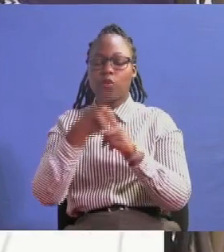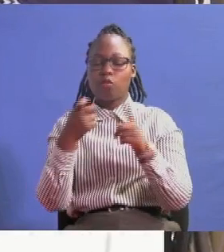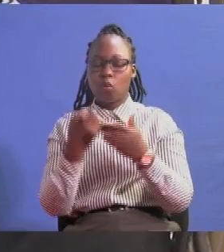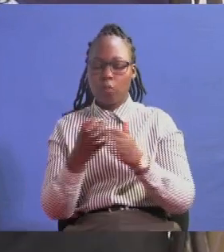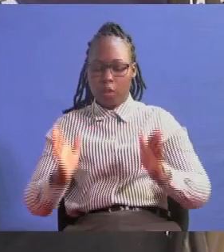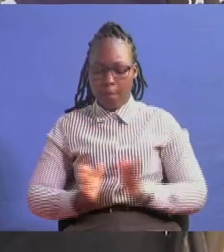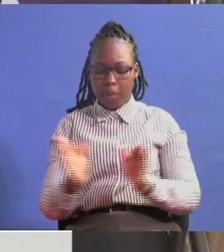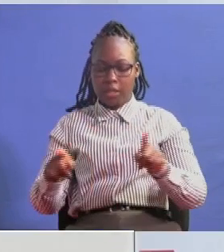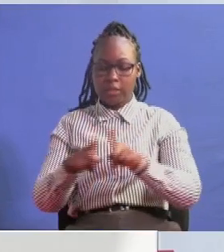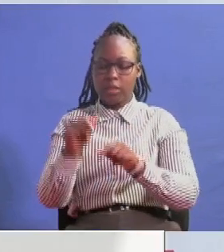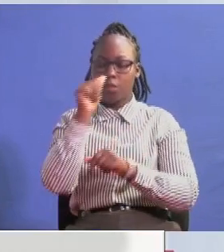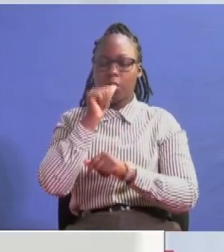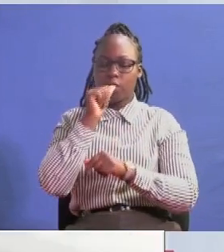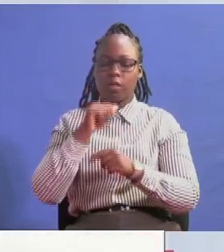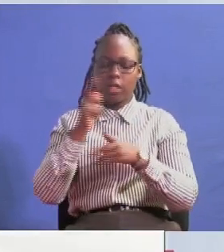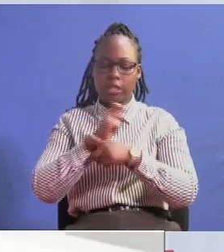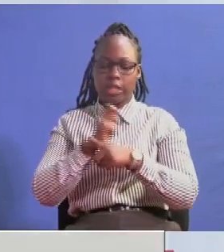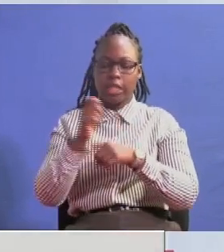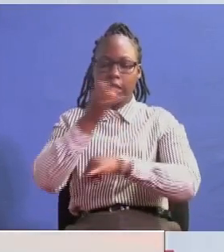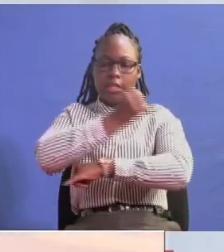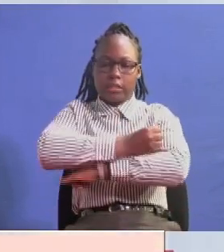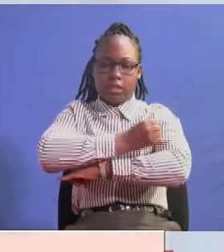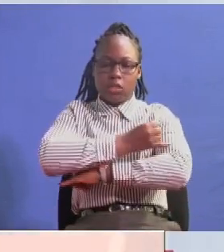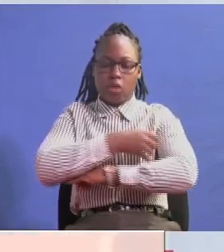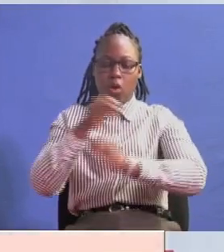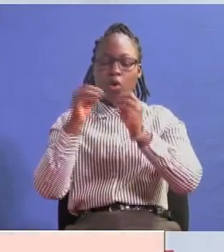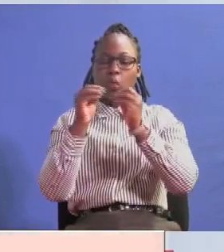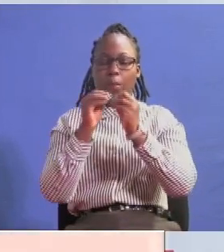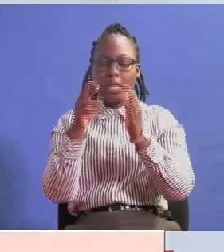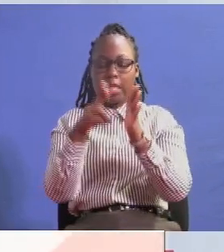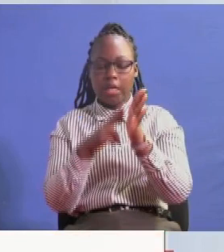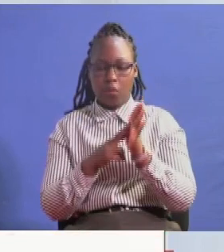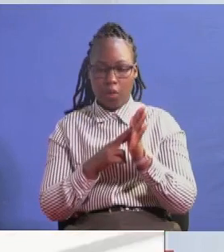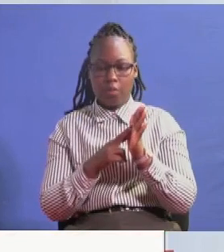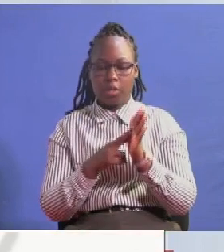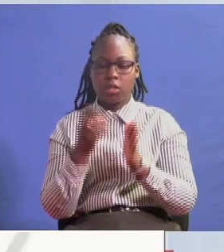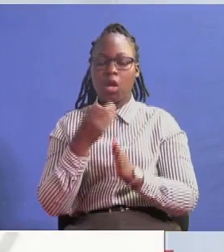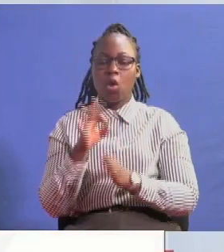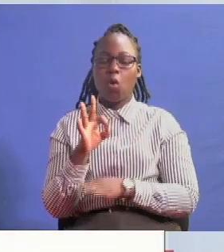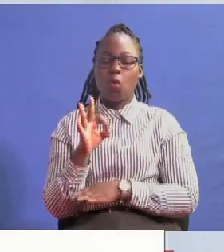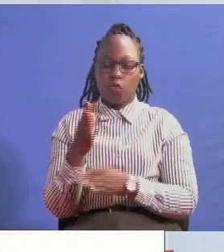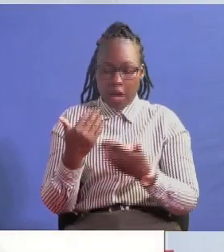public and private training institutions to meet the requirements of